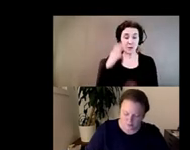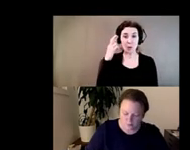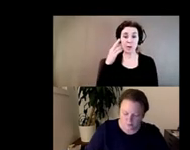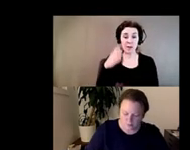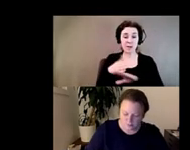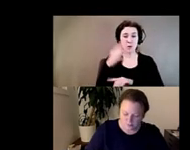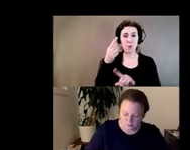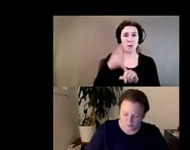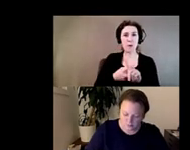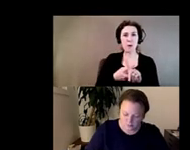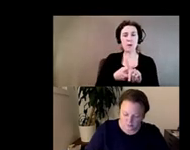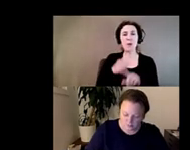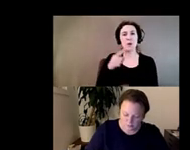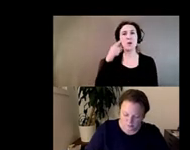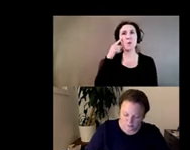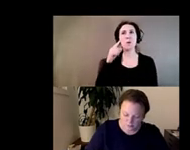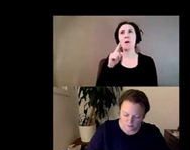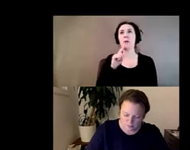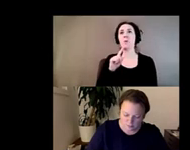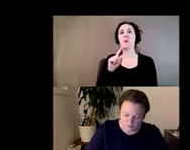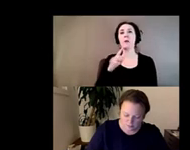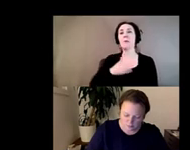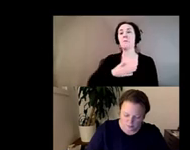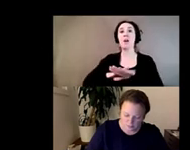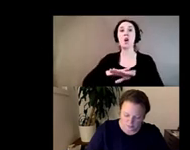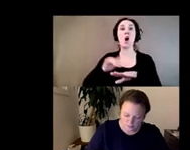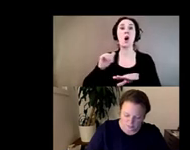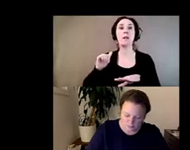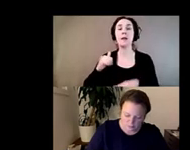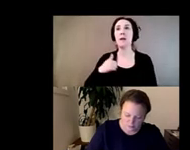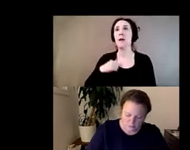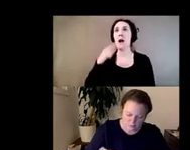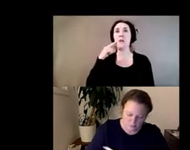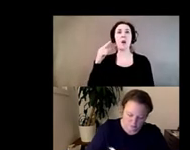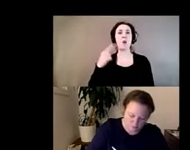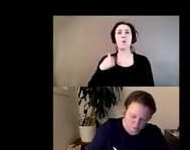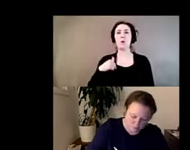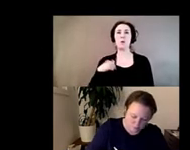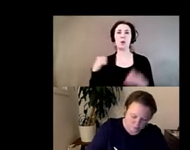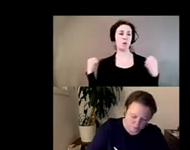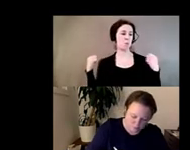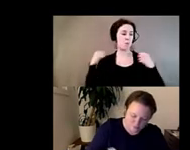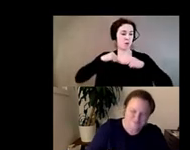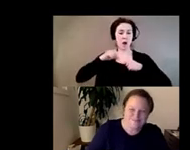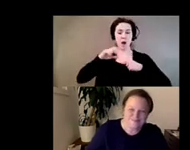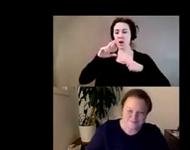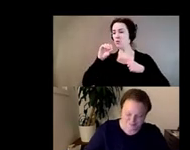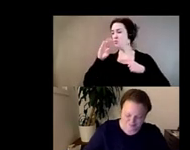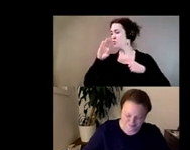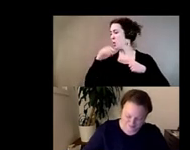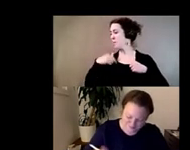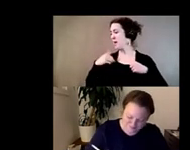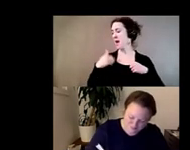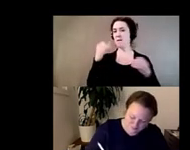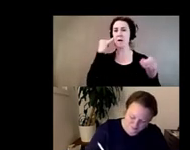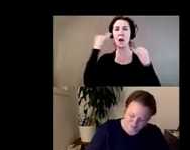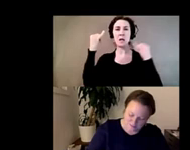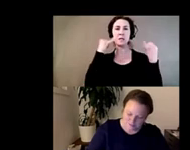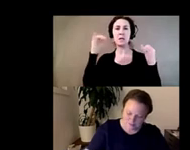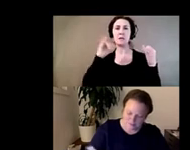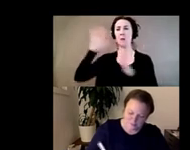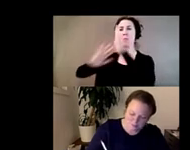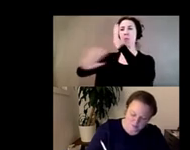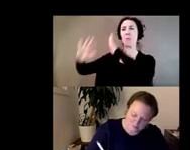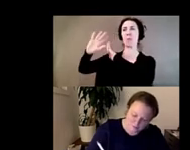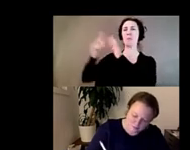thought it was a vocation i thought i was like i thought this was some medieval shit where we were going to like put on robes and like have ideas and you realize like oh i have a corporate job